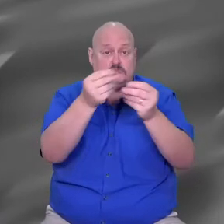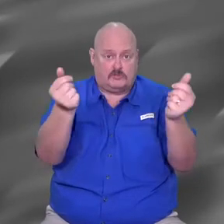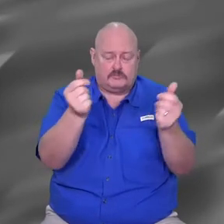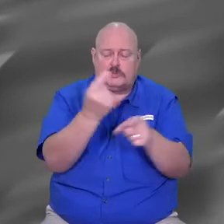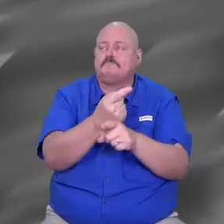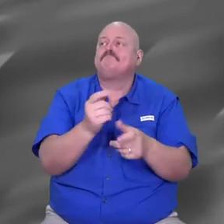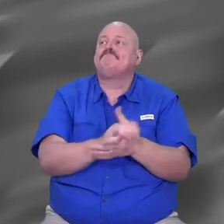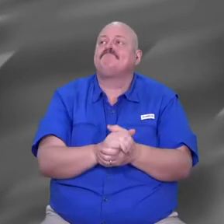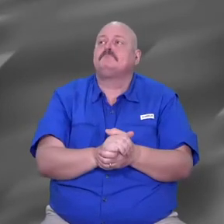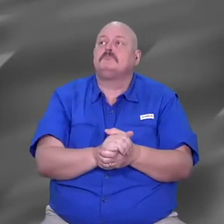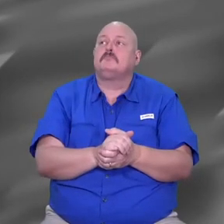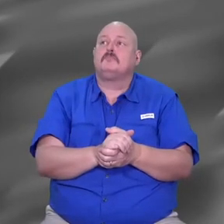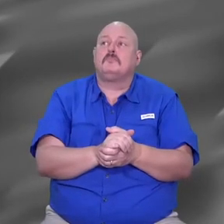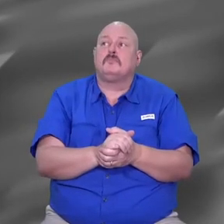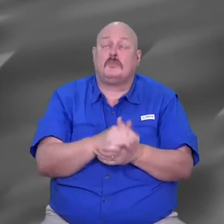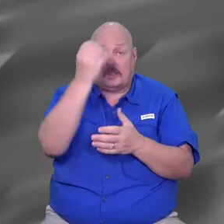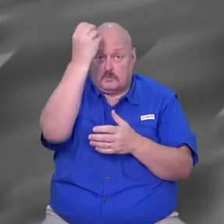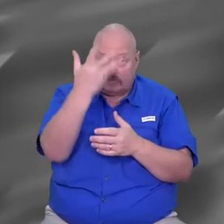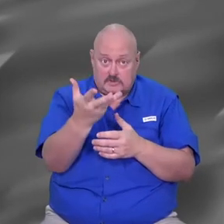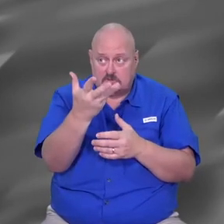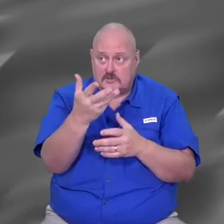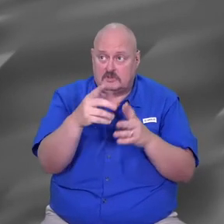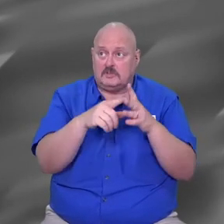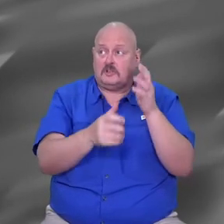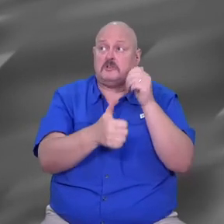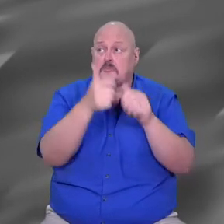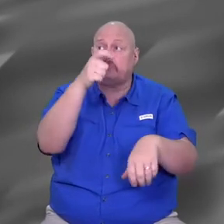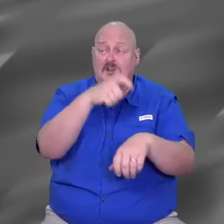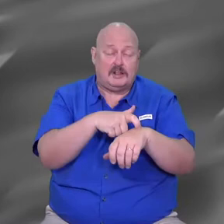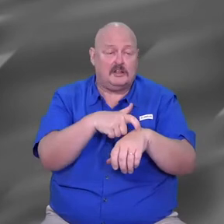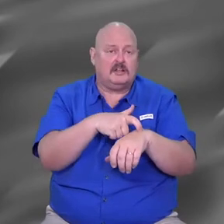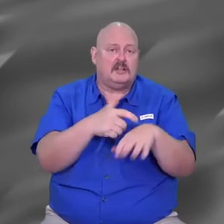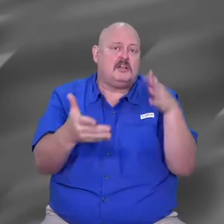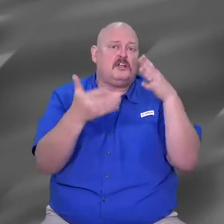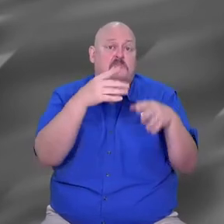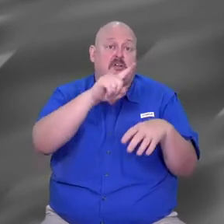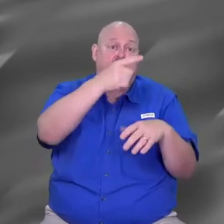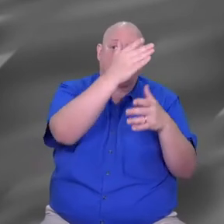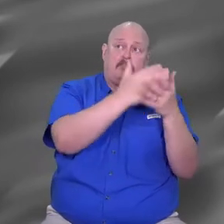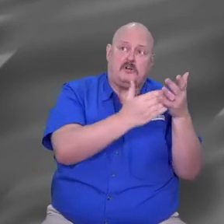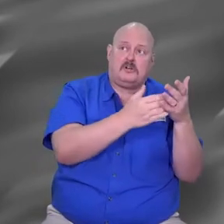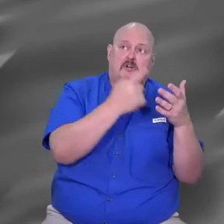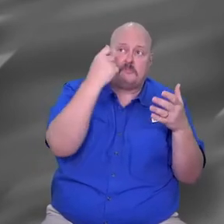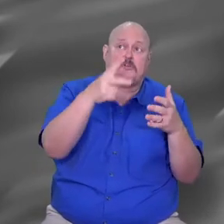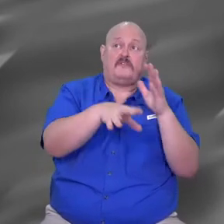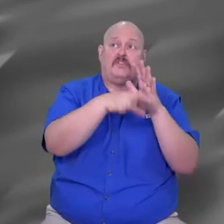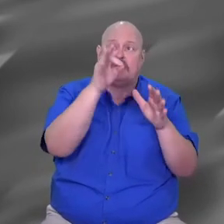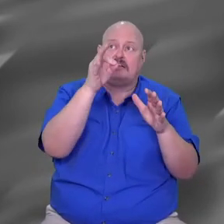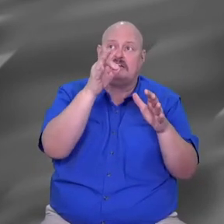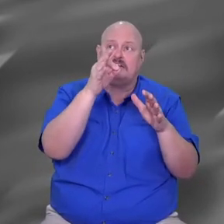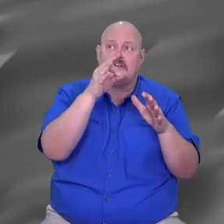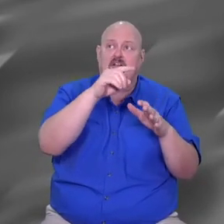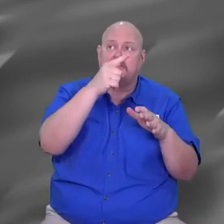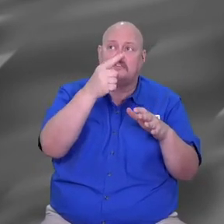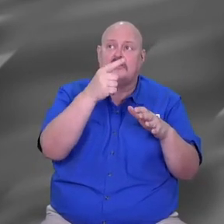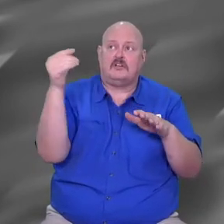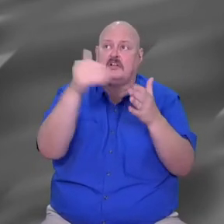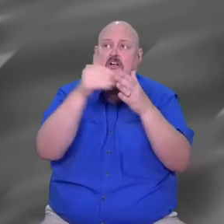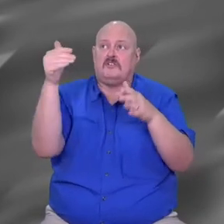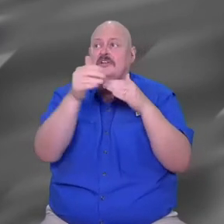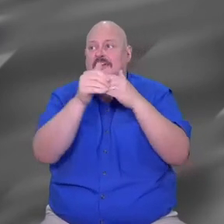properly? Now, I will say that we are going to spend the majority of the time probably on the first issue because you're going to discover that the first issue